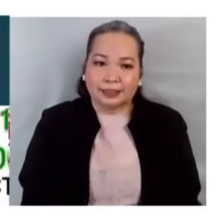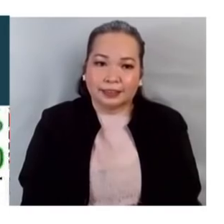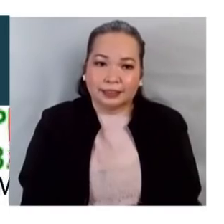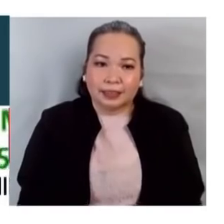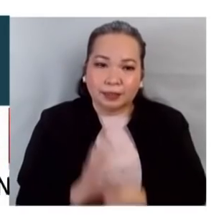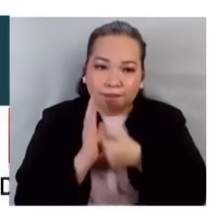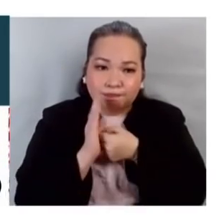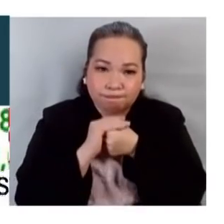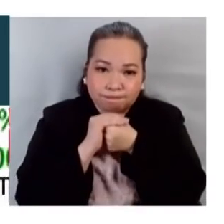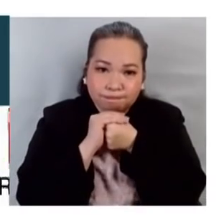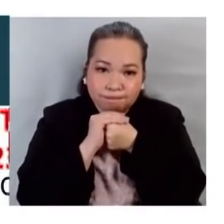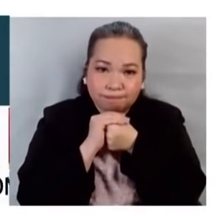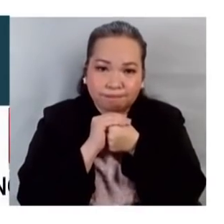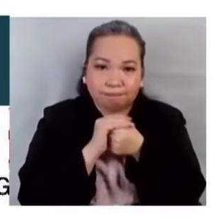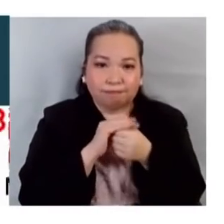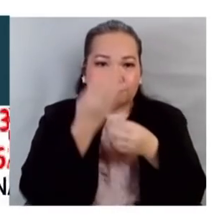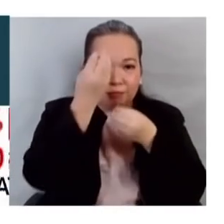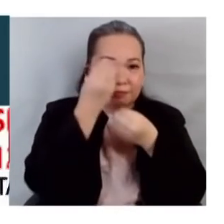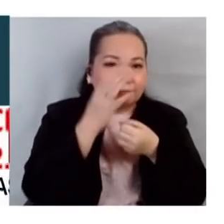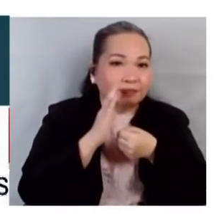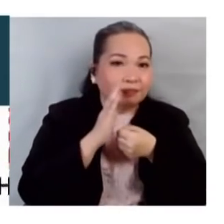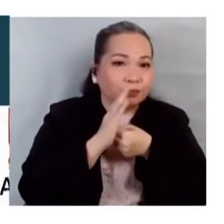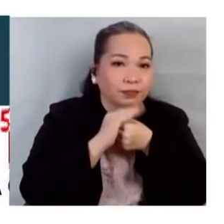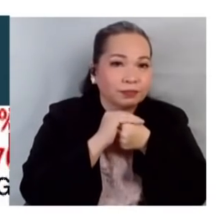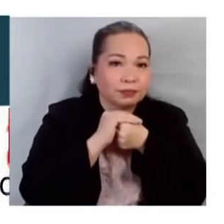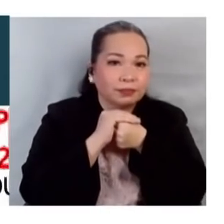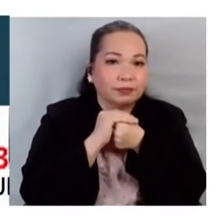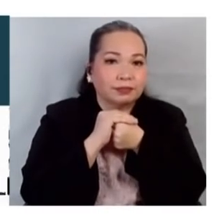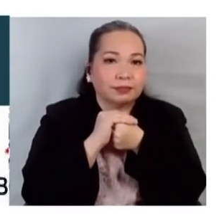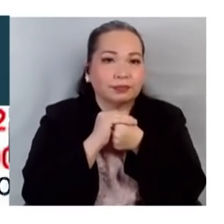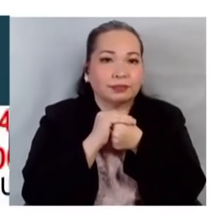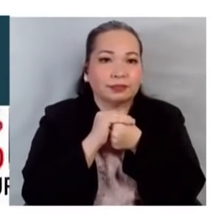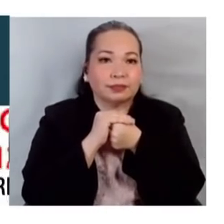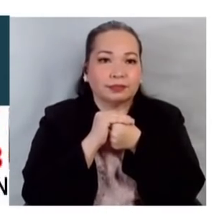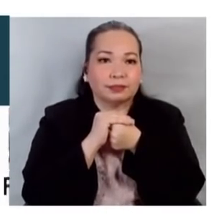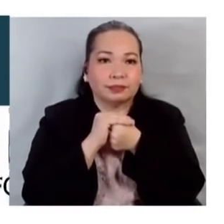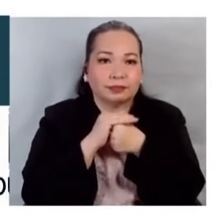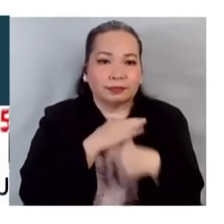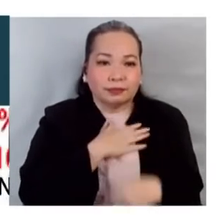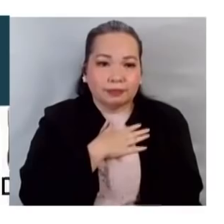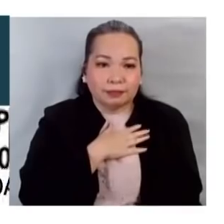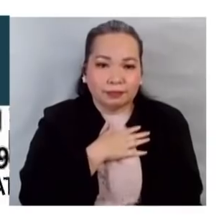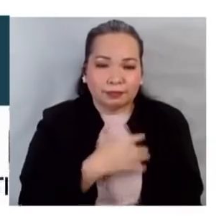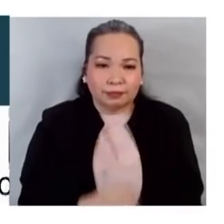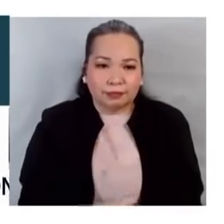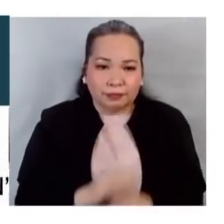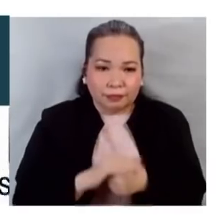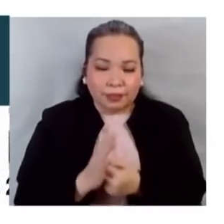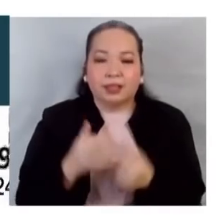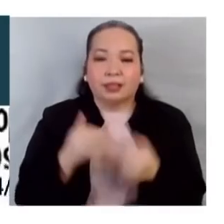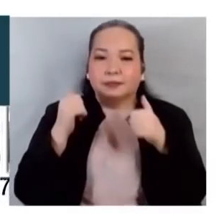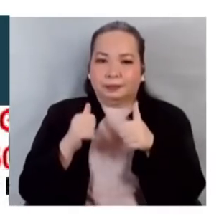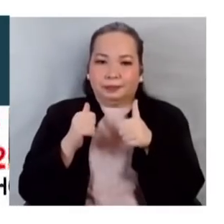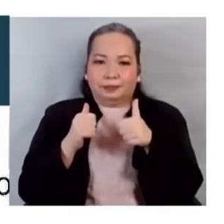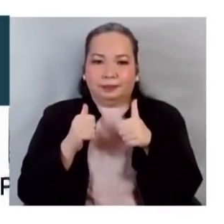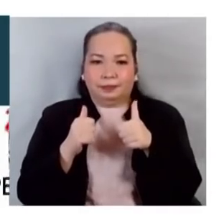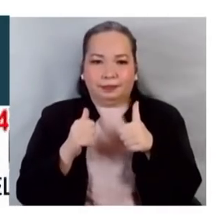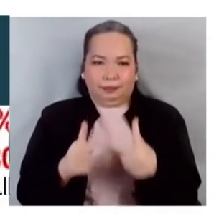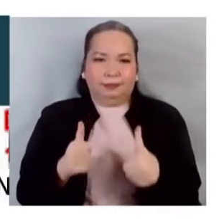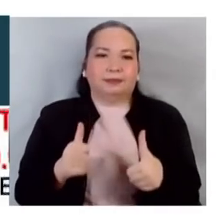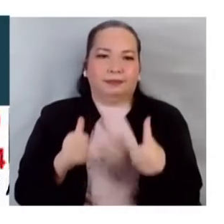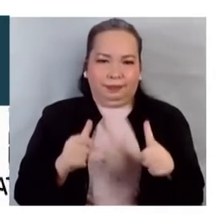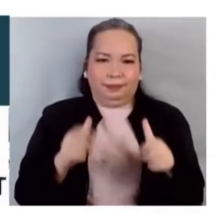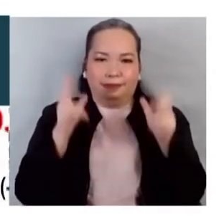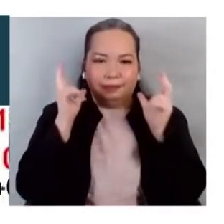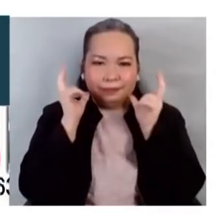Okay, I think you're on mute, Acting Mayor. Can you unmute your mic for us, please? Okay, there, ma'am. Yan po. Naririnig